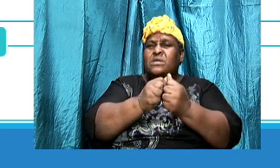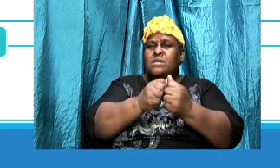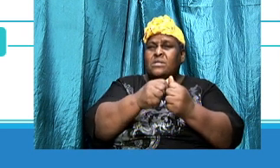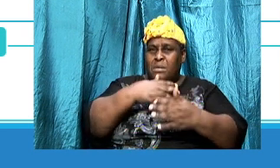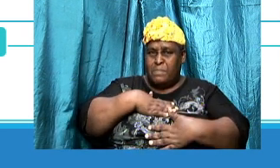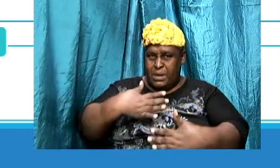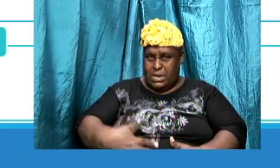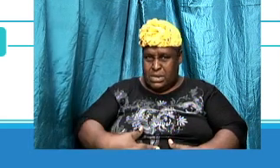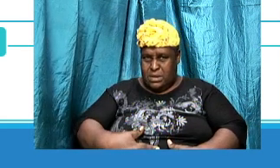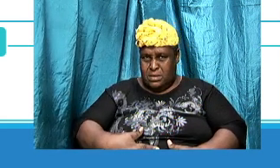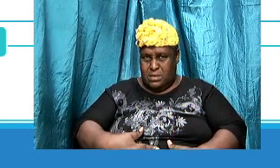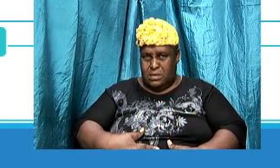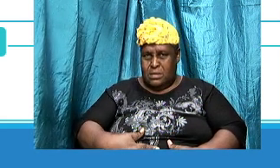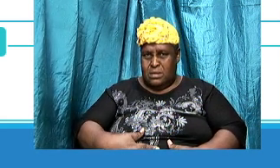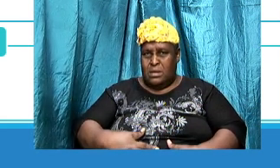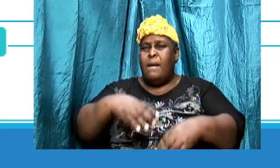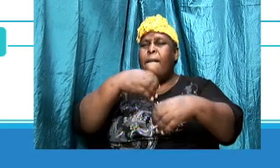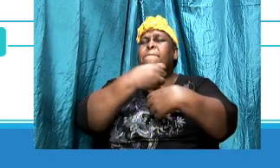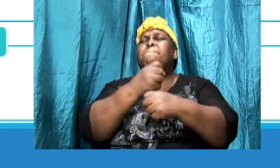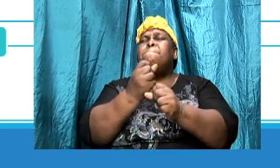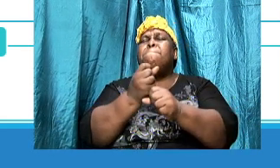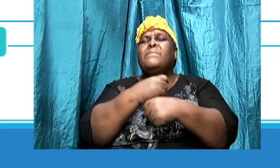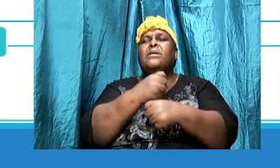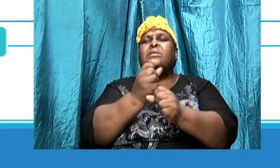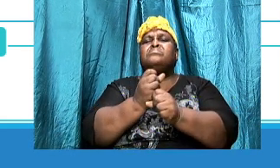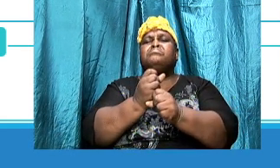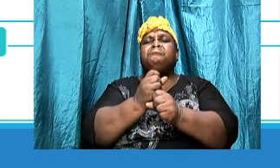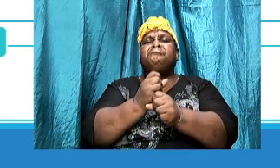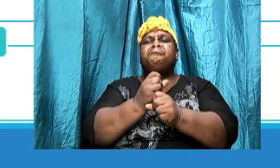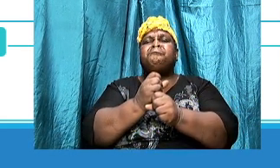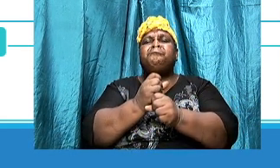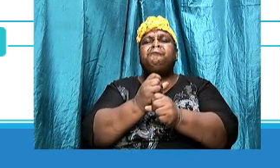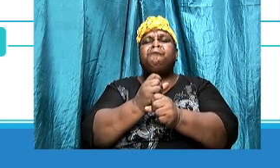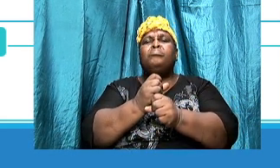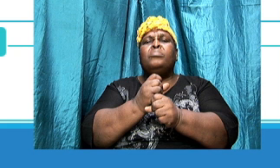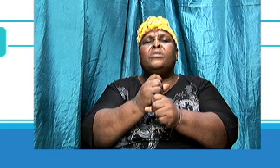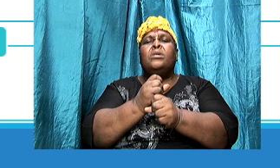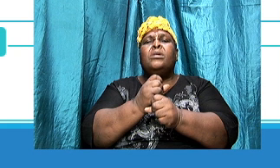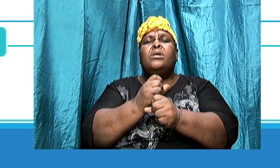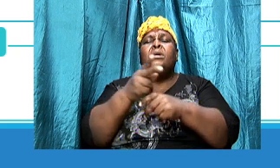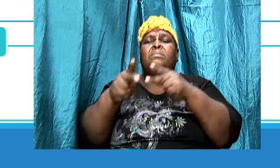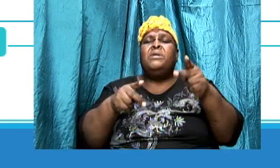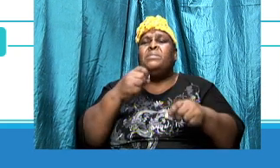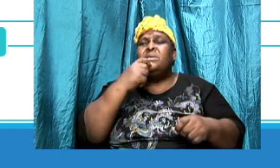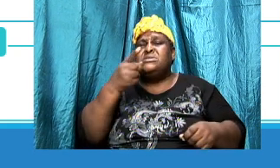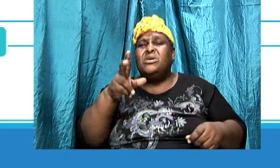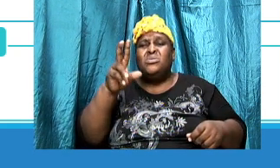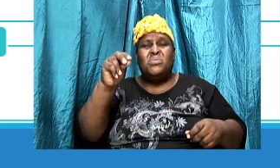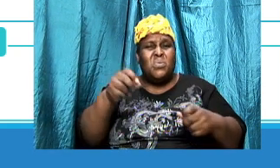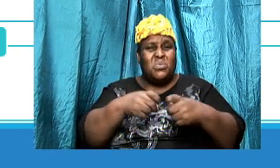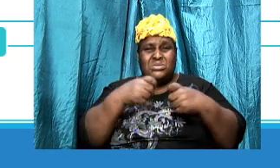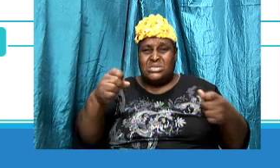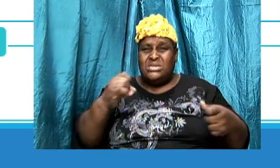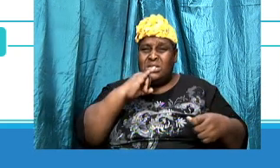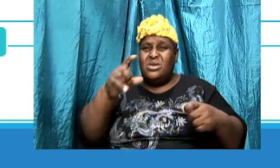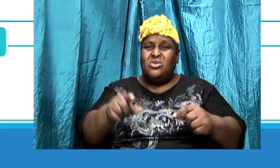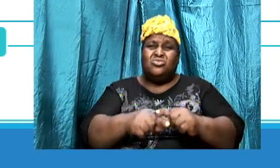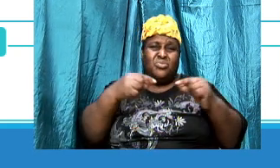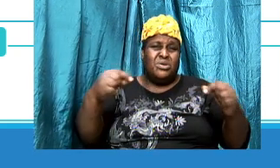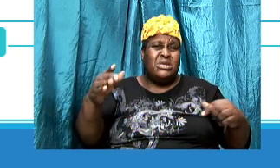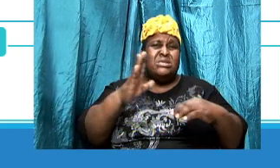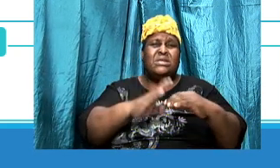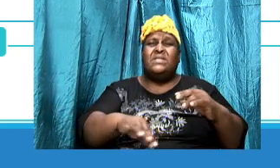so it makes it. And no person said no sin is greater than any. I'm not sure about that, but here Paul